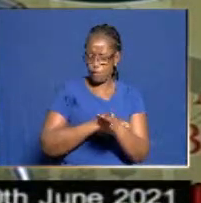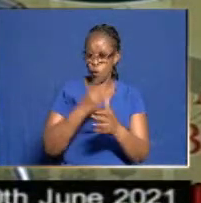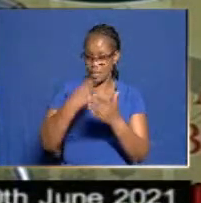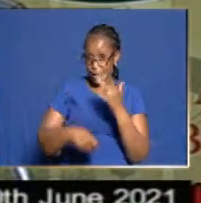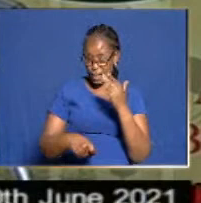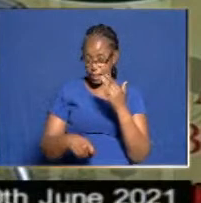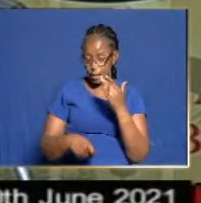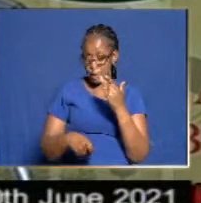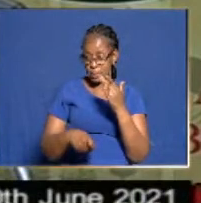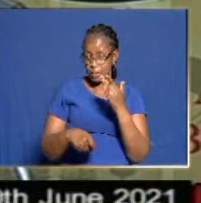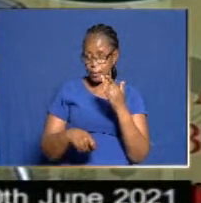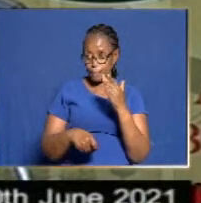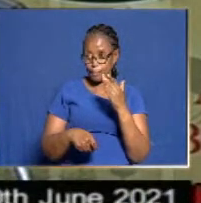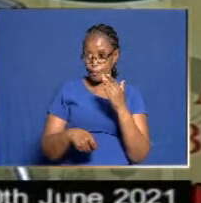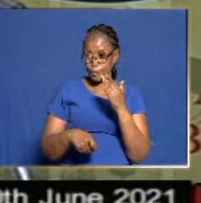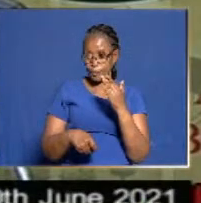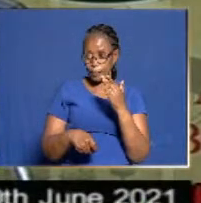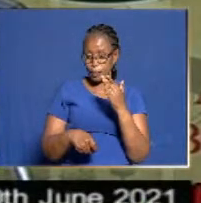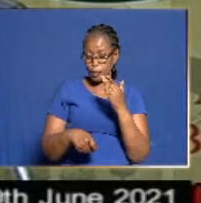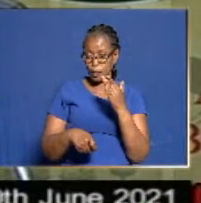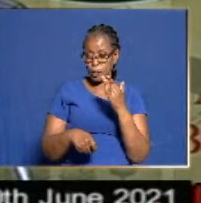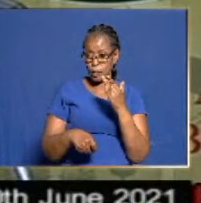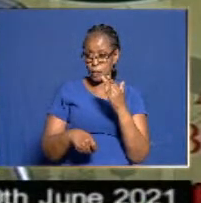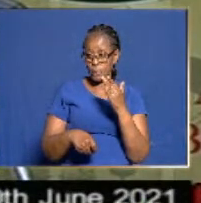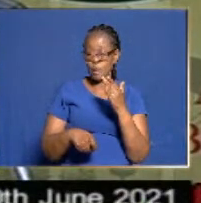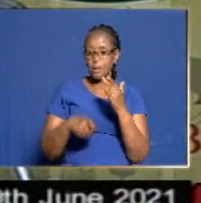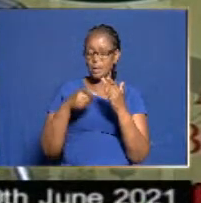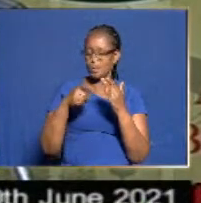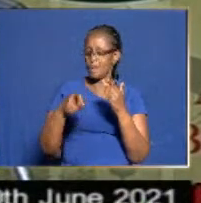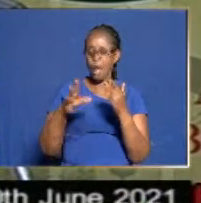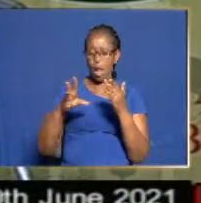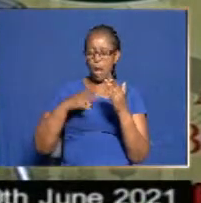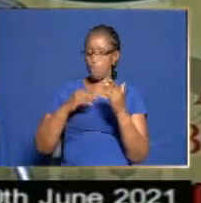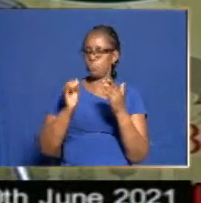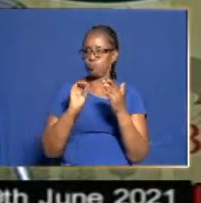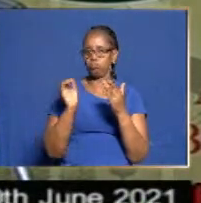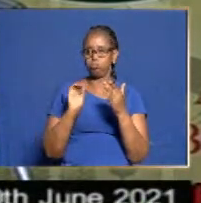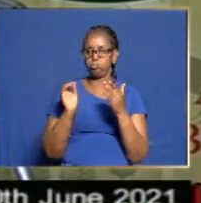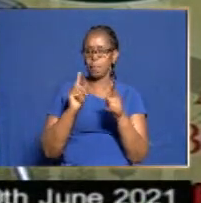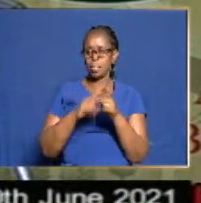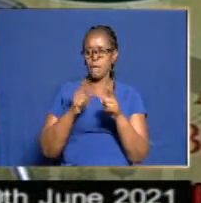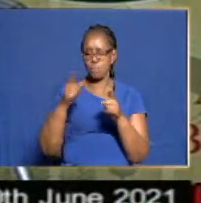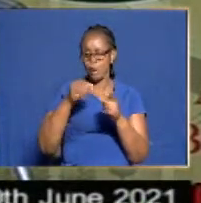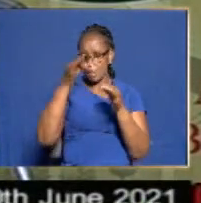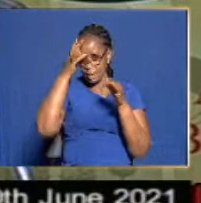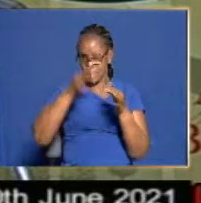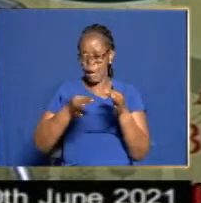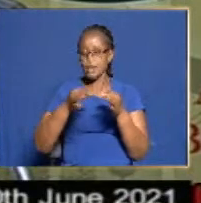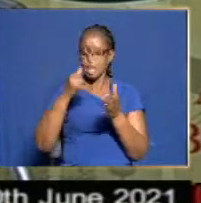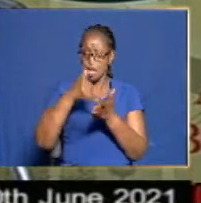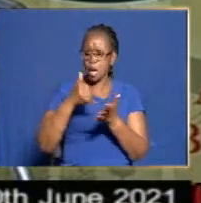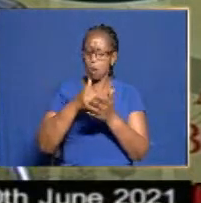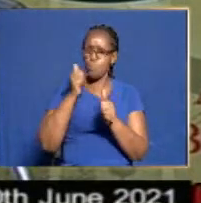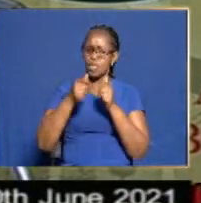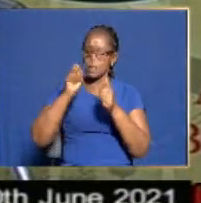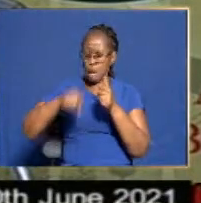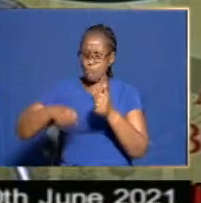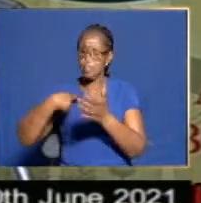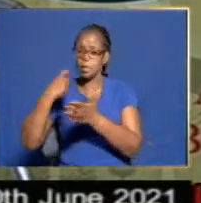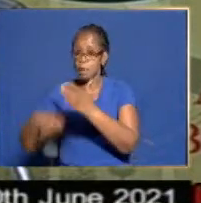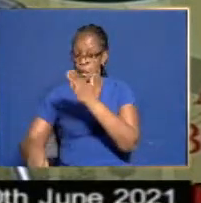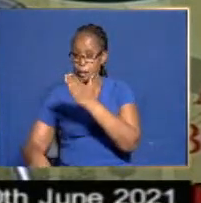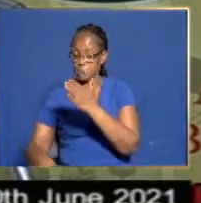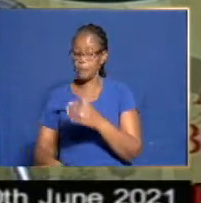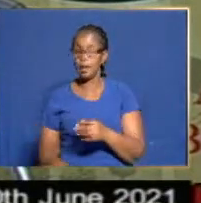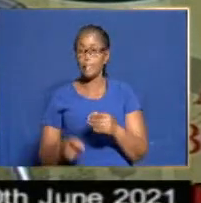and amortization will be disallowed in determination of taxable income. Mr. Speaker,